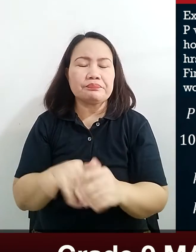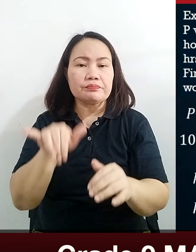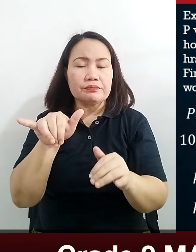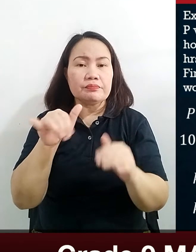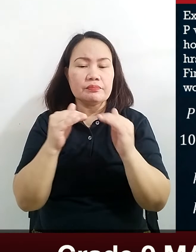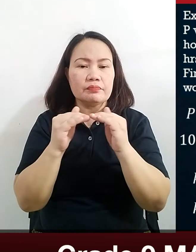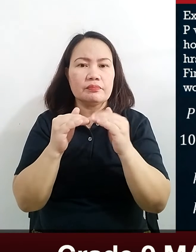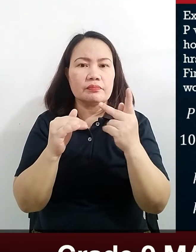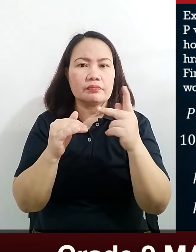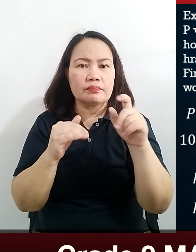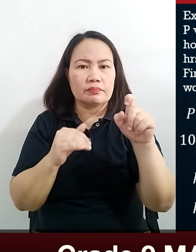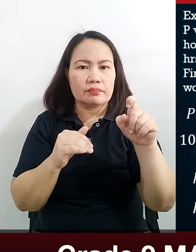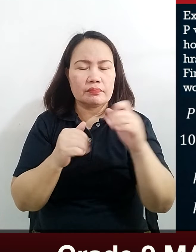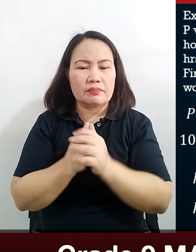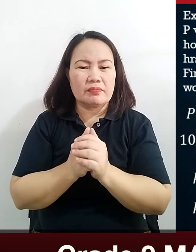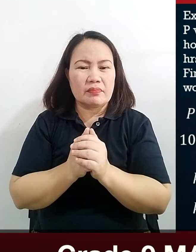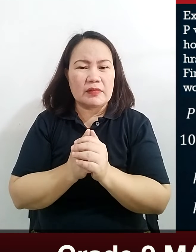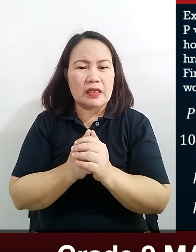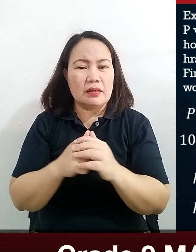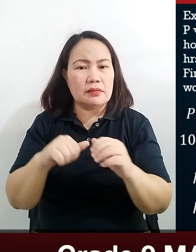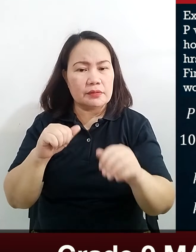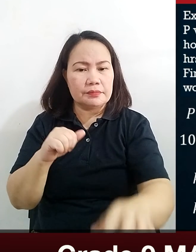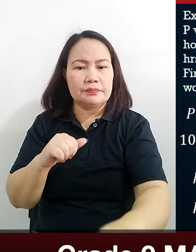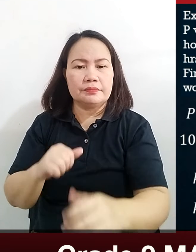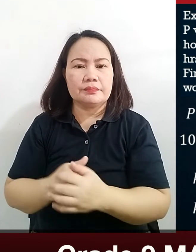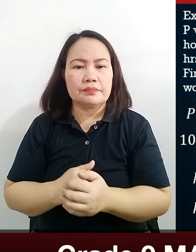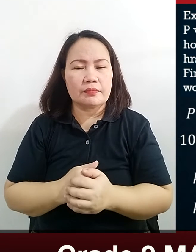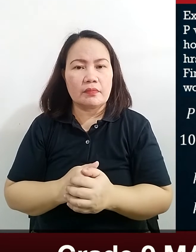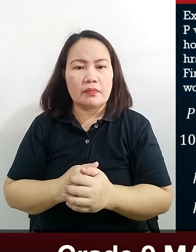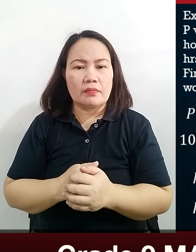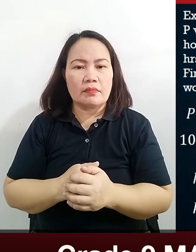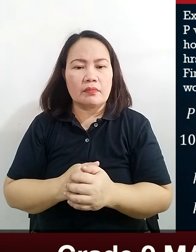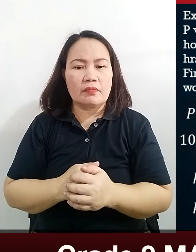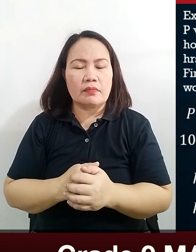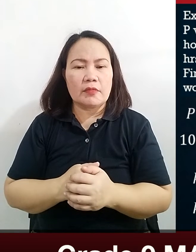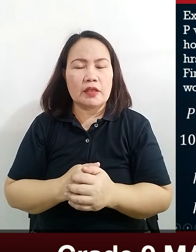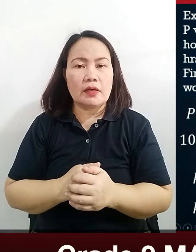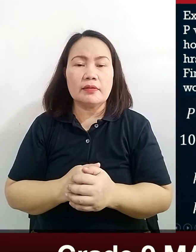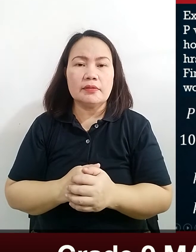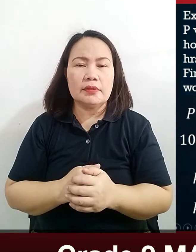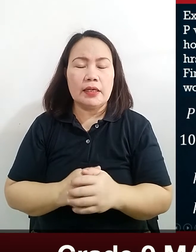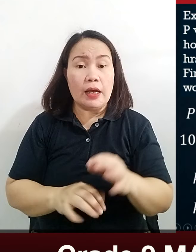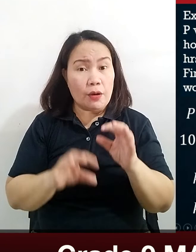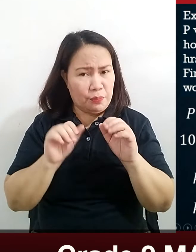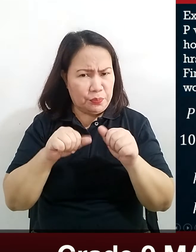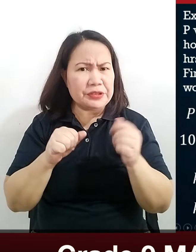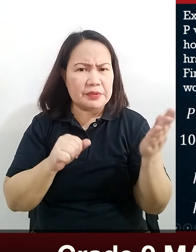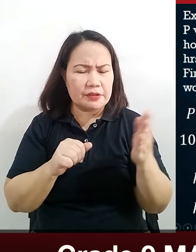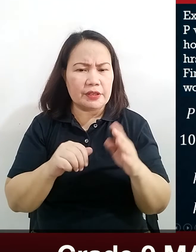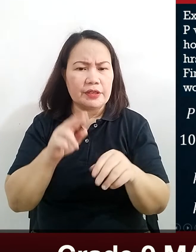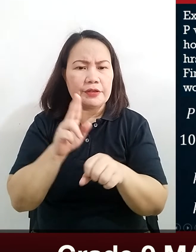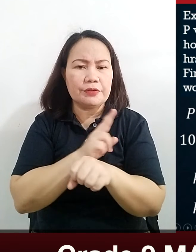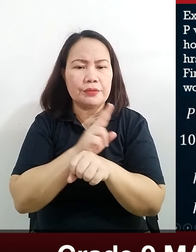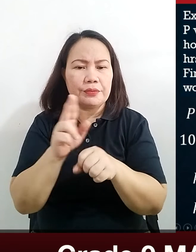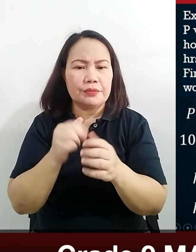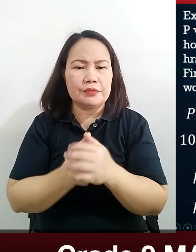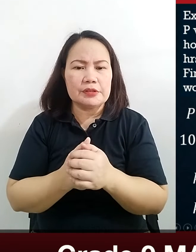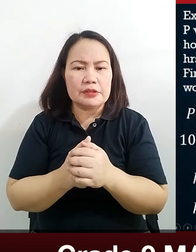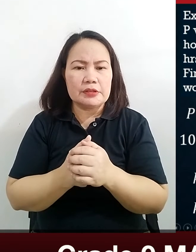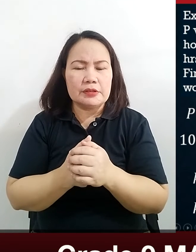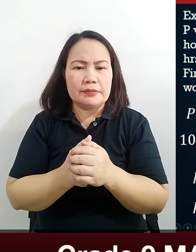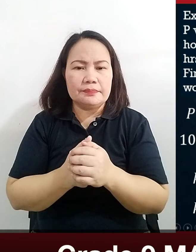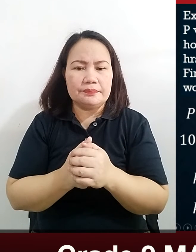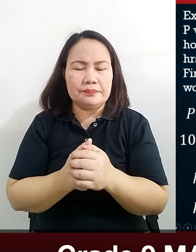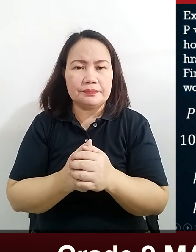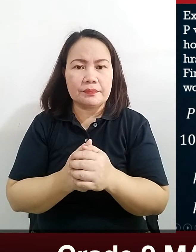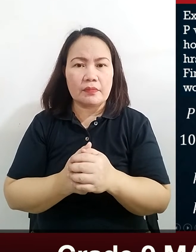to kx. So pwede rin naman class na ito yung gagamitin nyo, no? Kung ayaw nyo gamitin yung mga word dyan, kung walang binibigay.